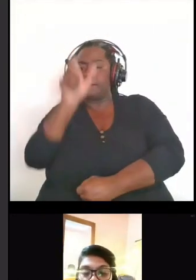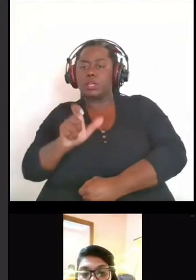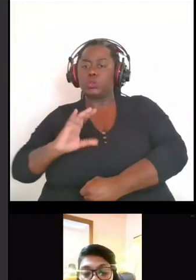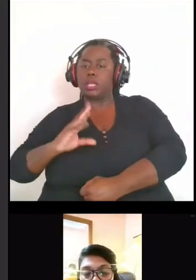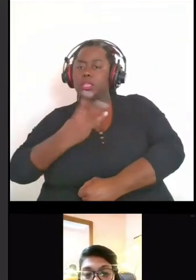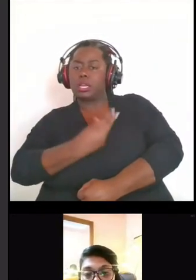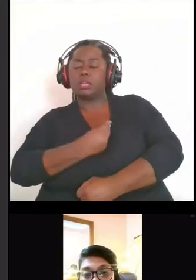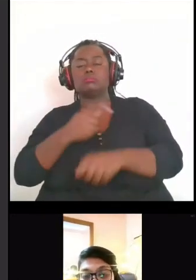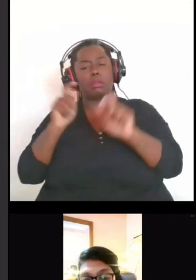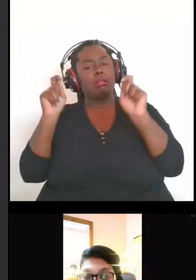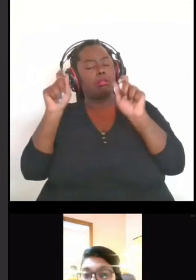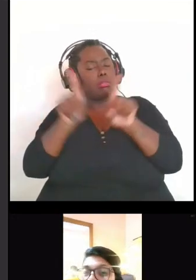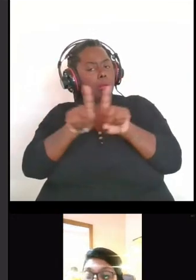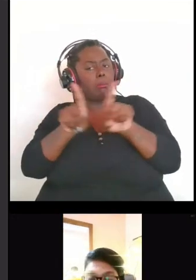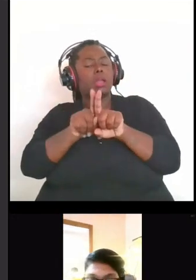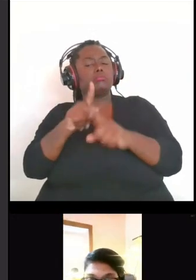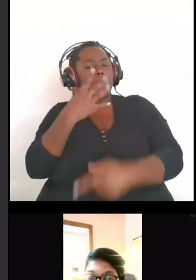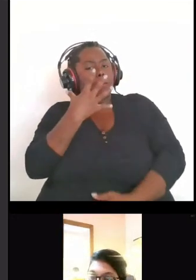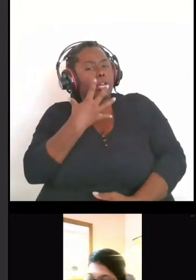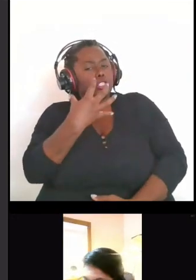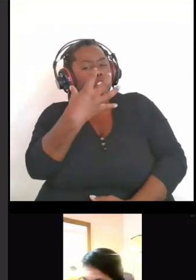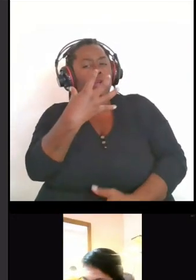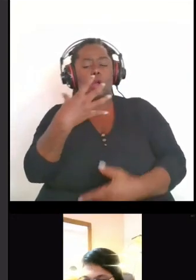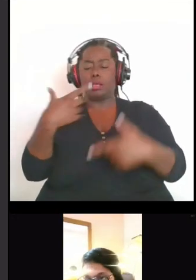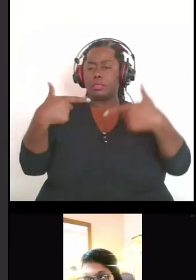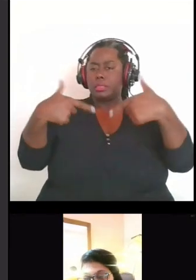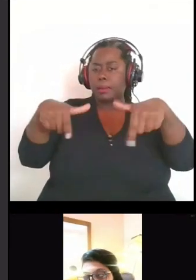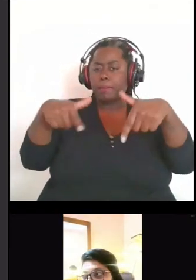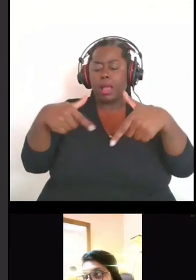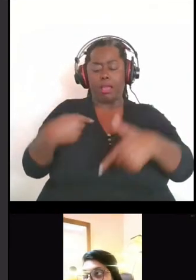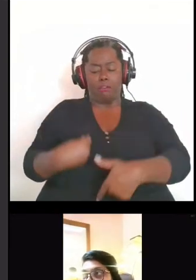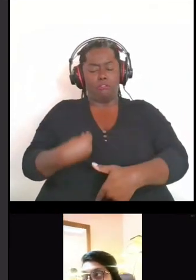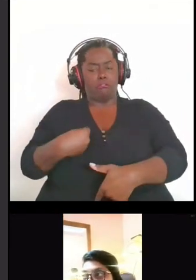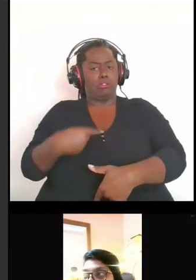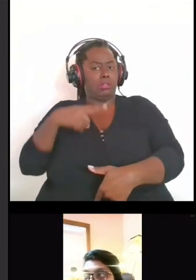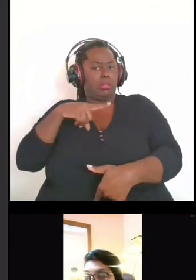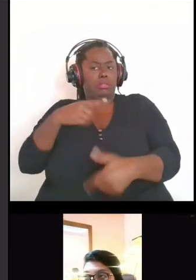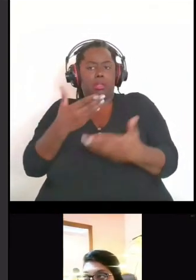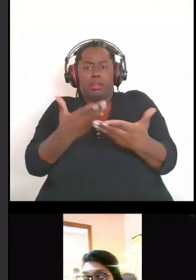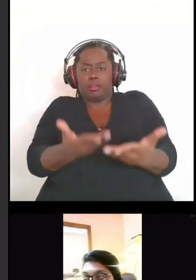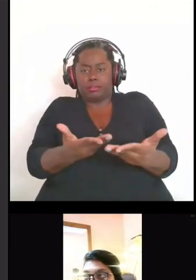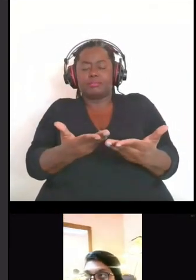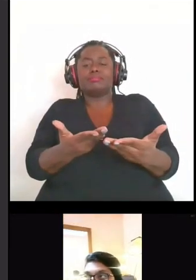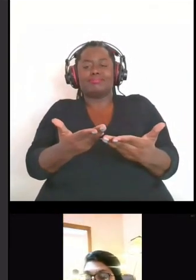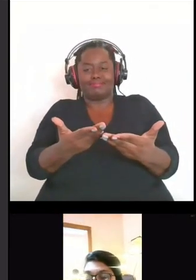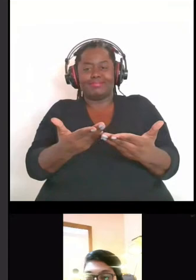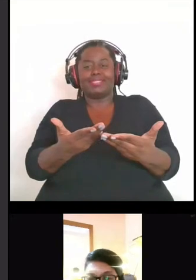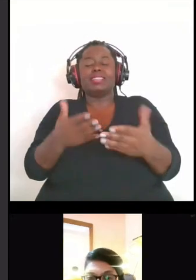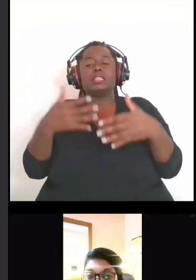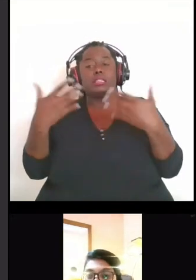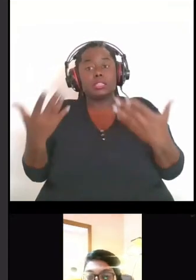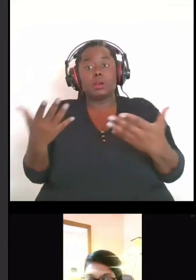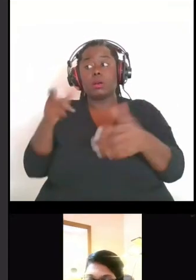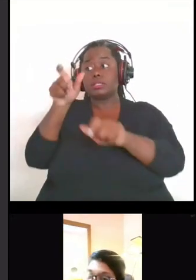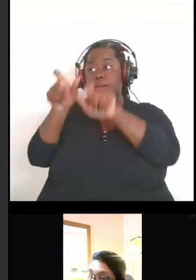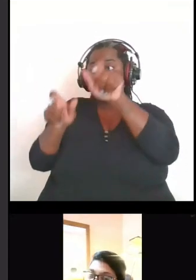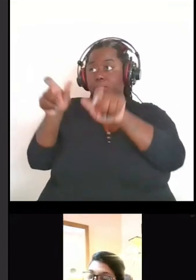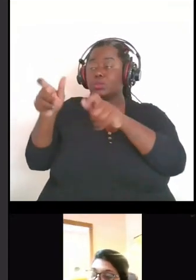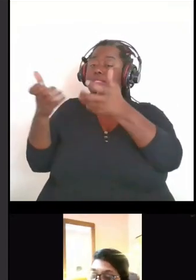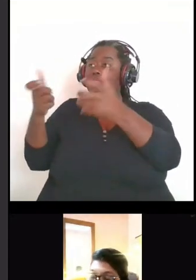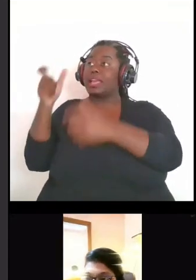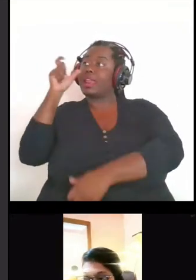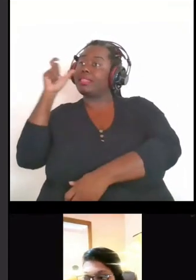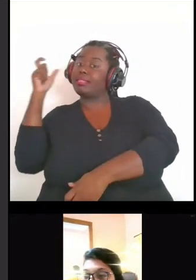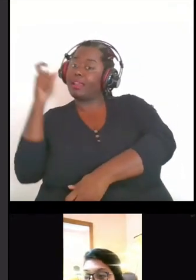you know larger people who who want who are interested to know more about the community and hence we uh interviewed six to